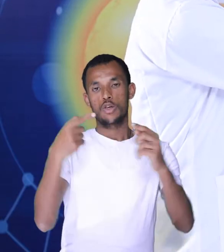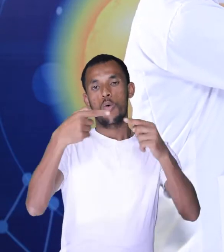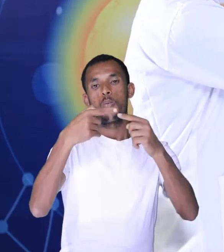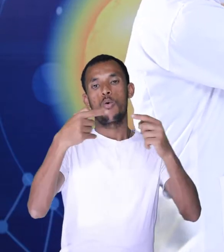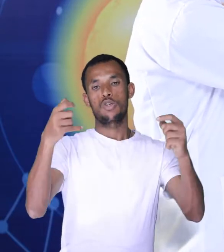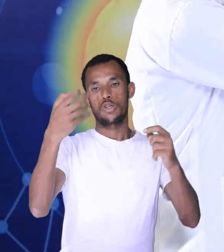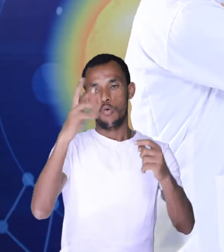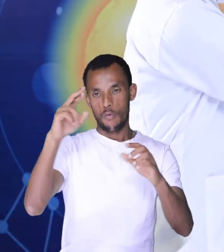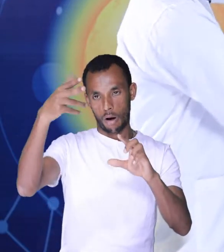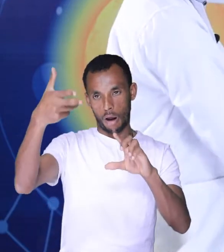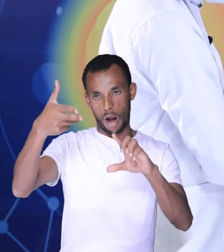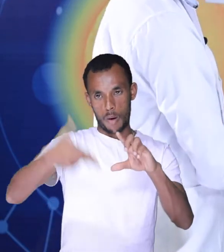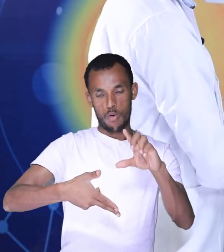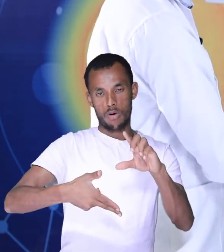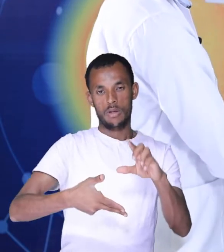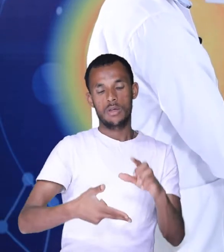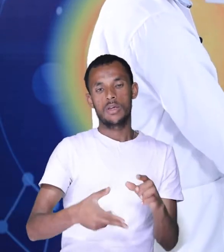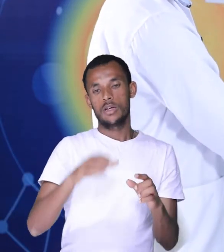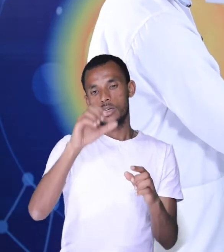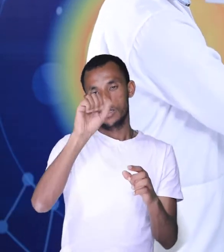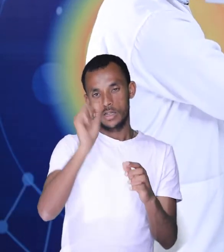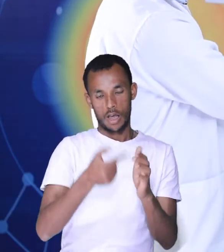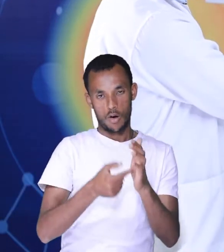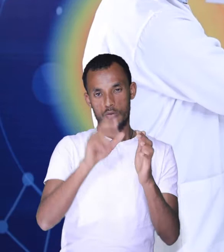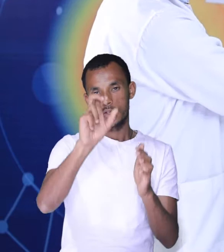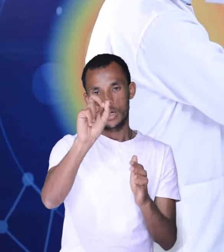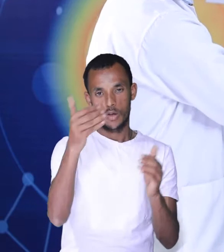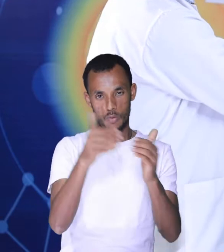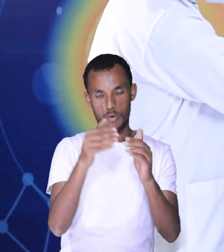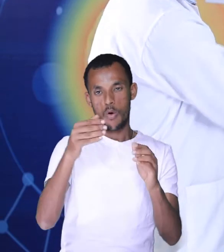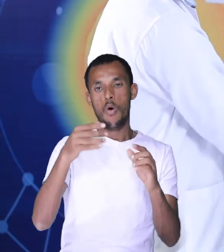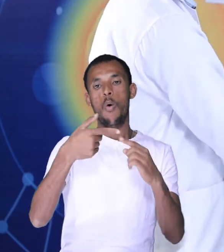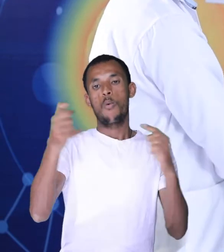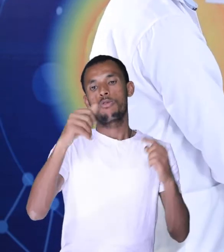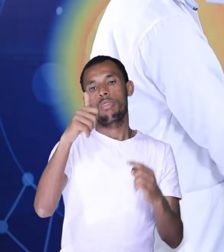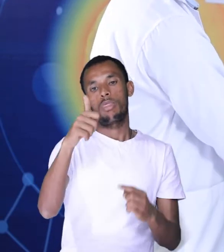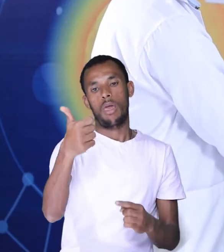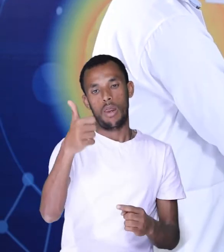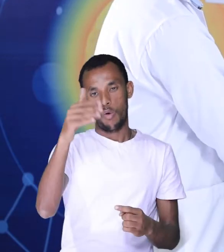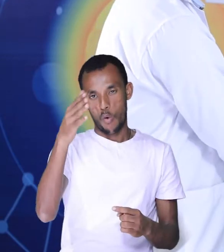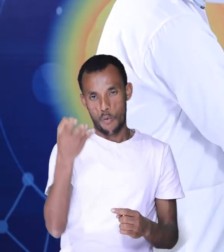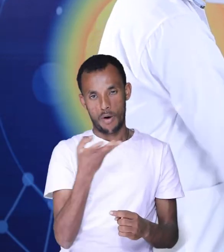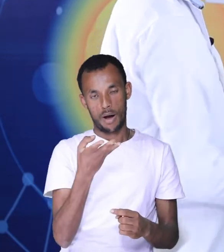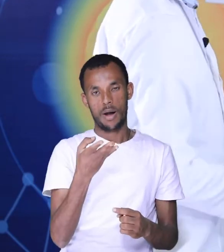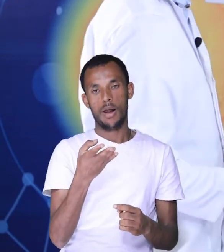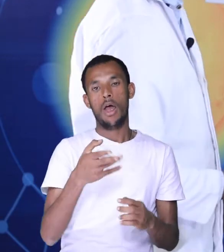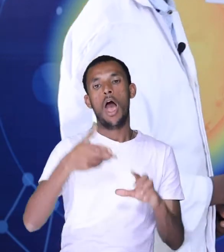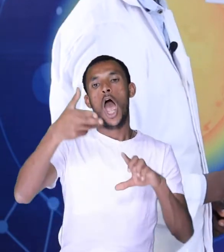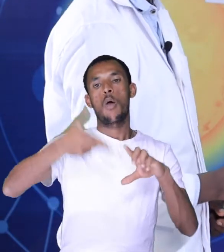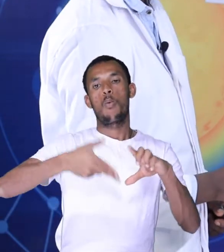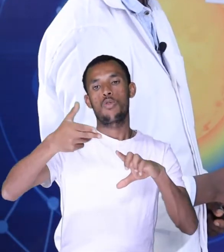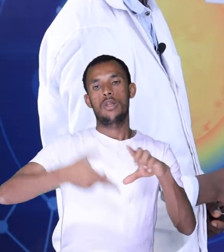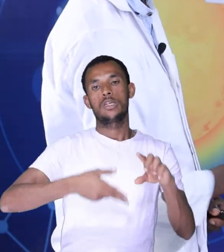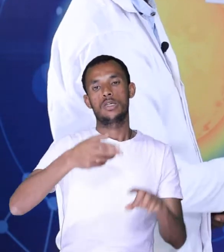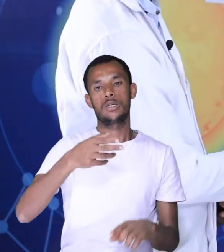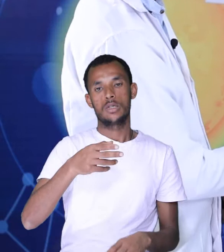over hypotenuse. So that sine of 30 degree equals to, its opposite is 10 over, the hypotenuse